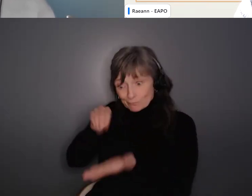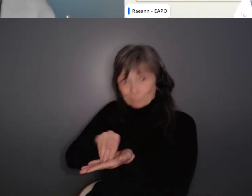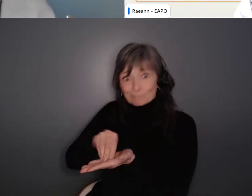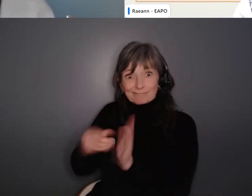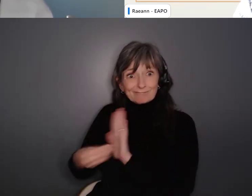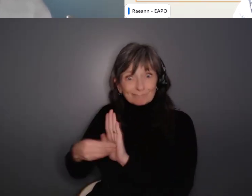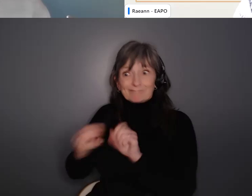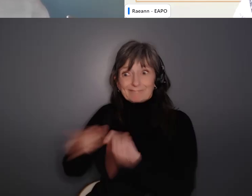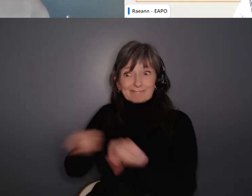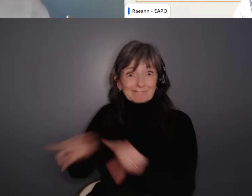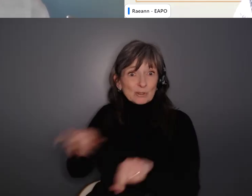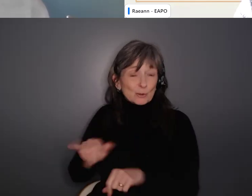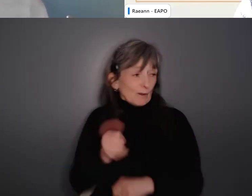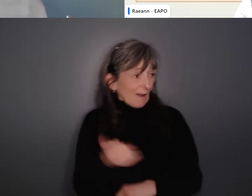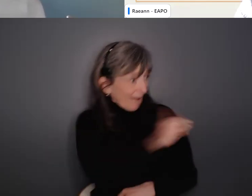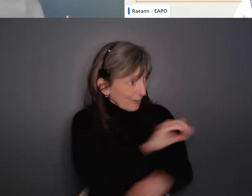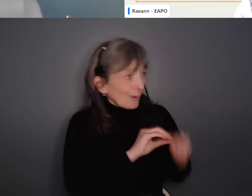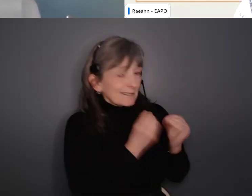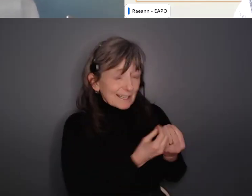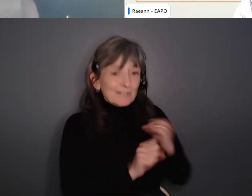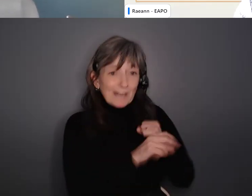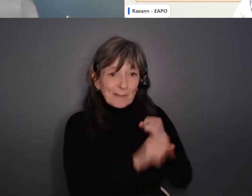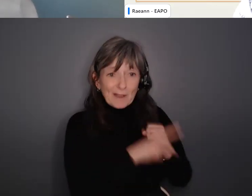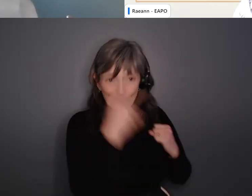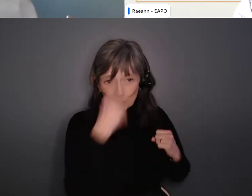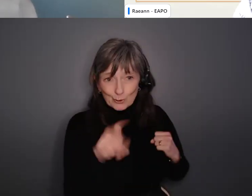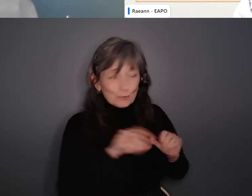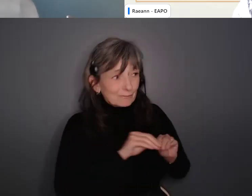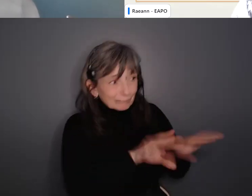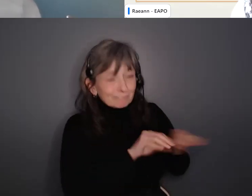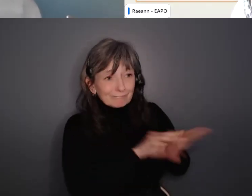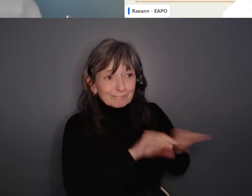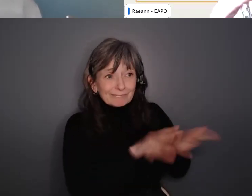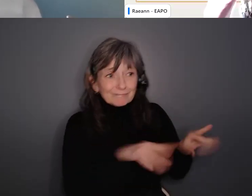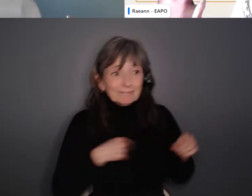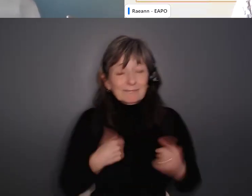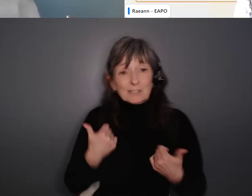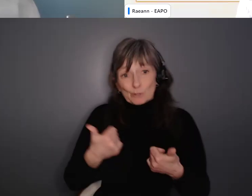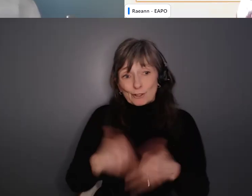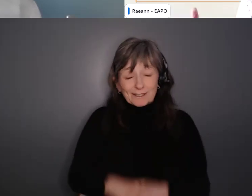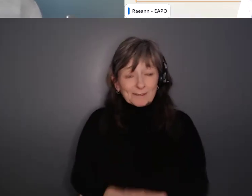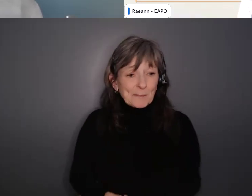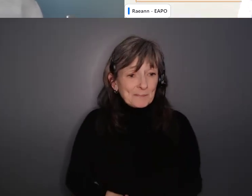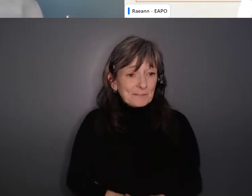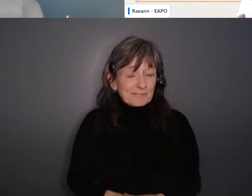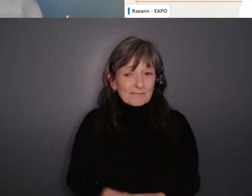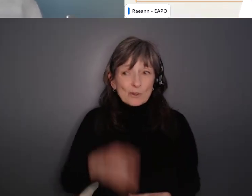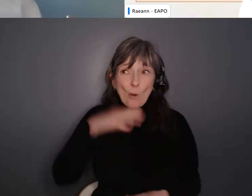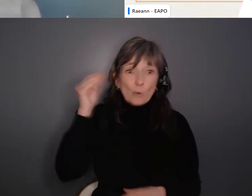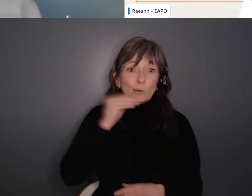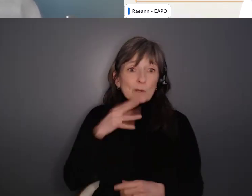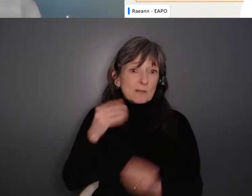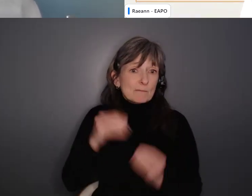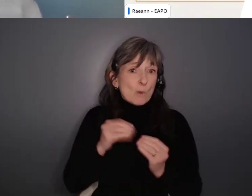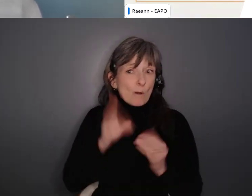there's other organizations that are doing similar kind of work to bring older women into the spotlight when we're talking